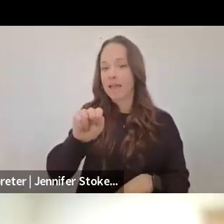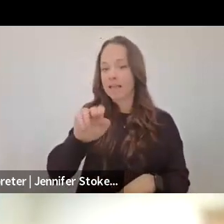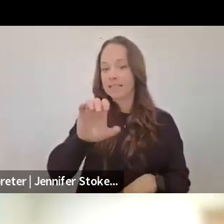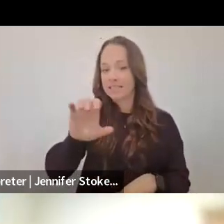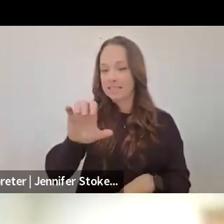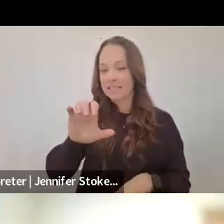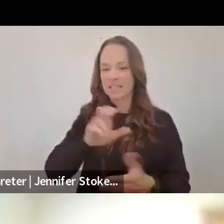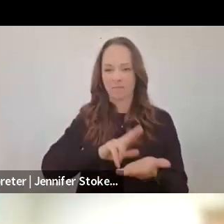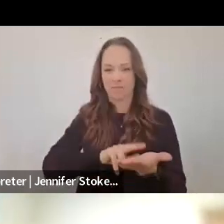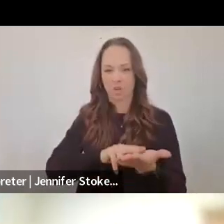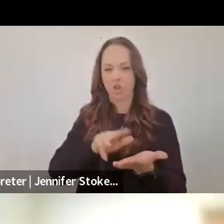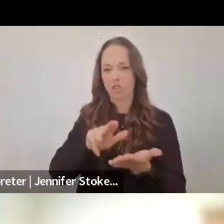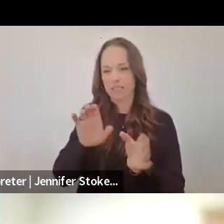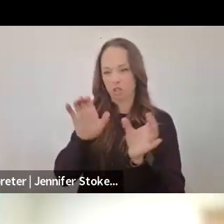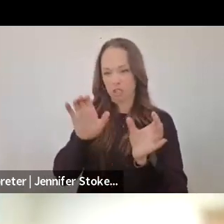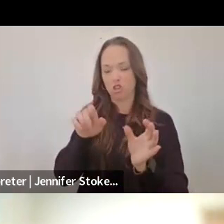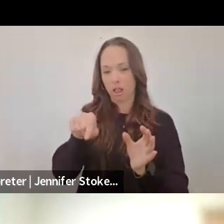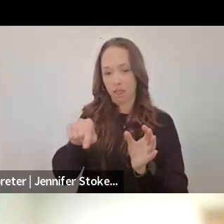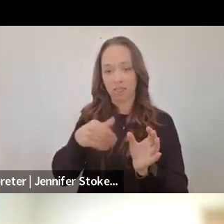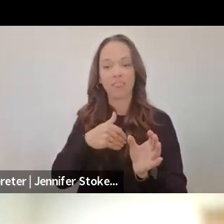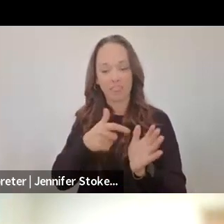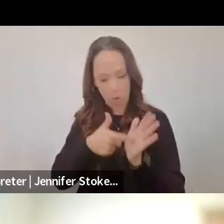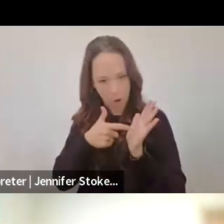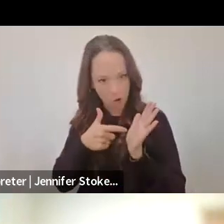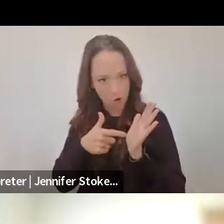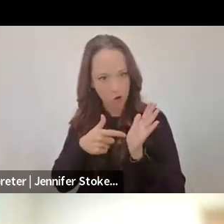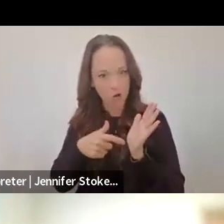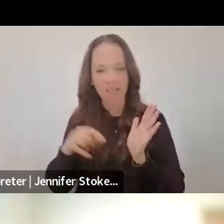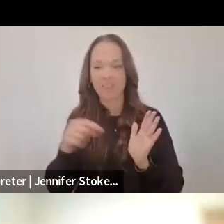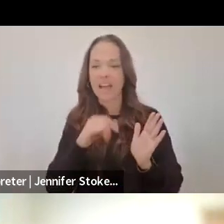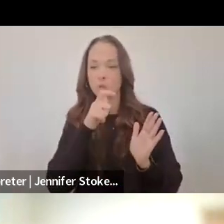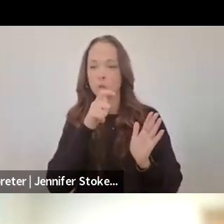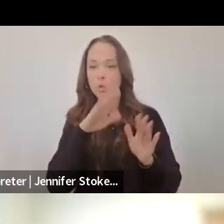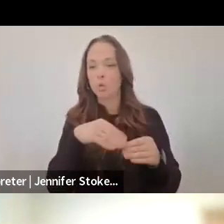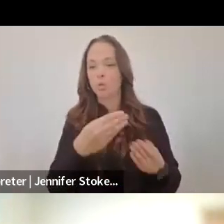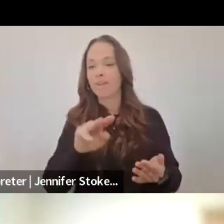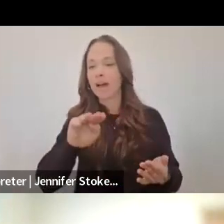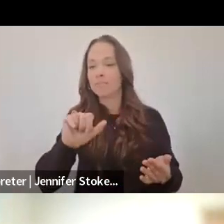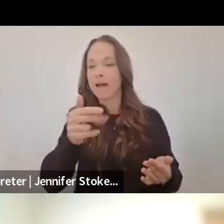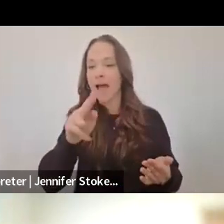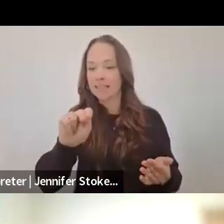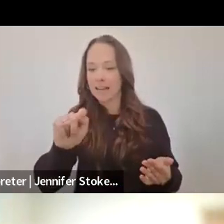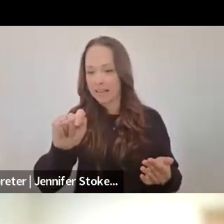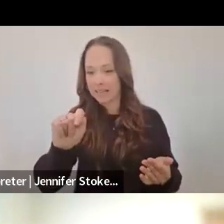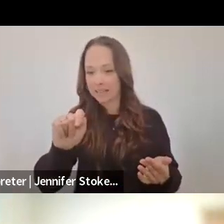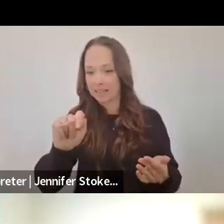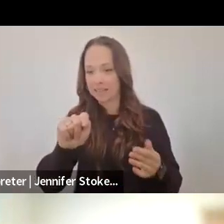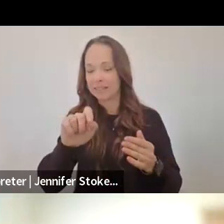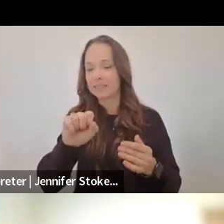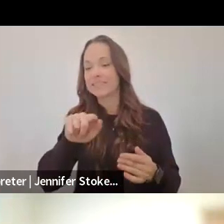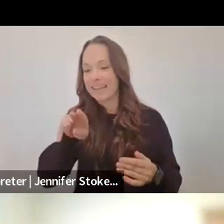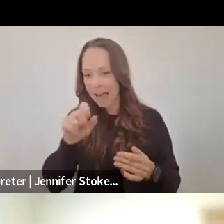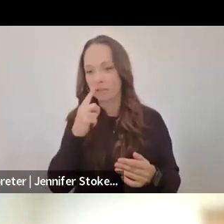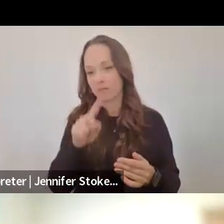Center, the organization that provides magnet status for the hospitals, also has language